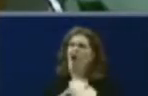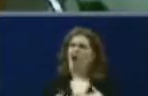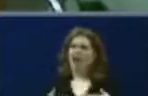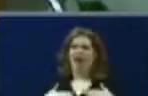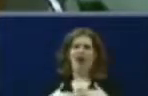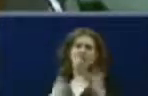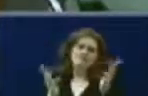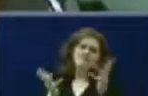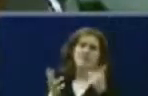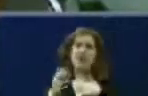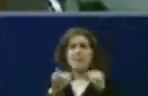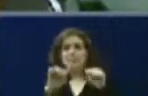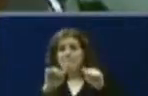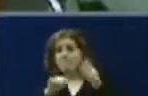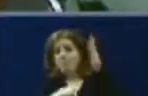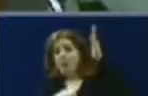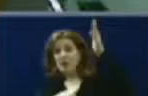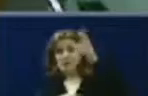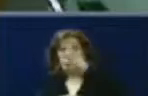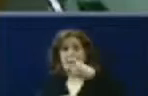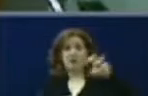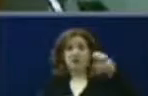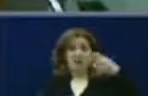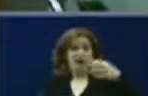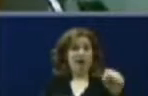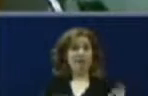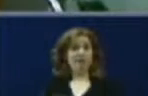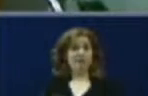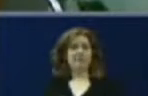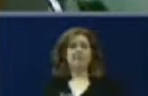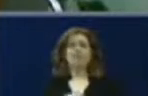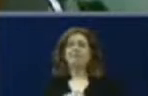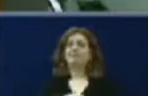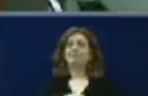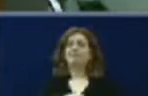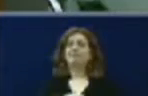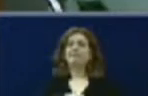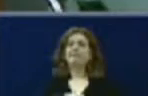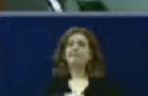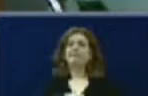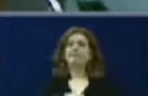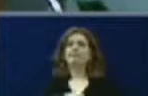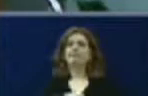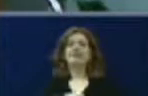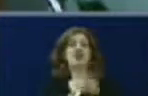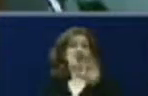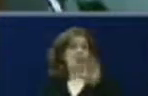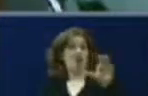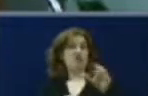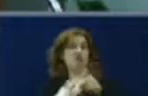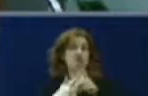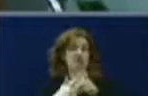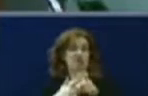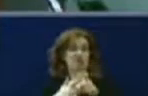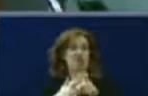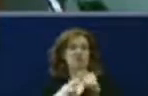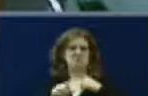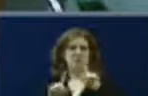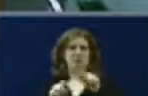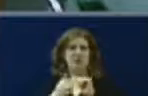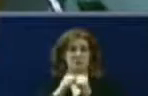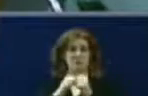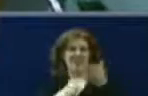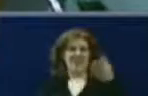possibilities at the high school level. And then cross-country. I attended a cross-country meet